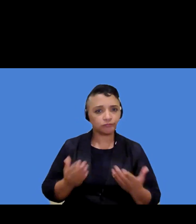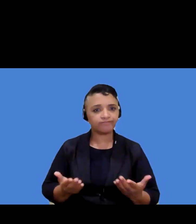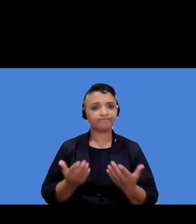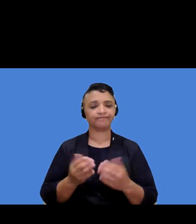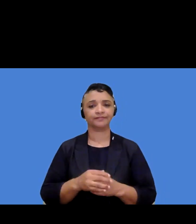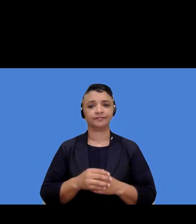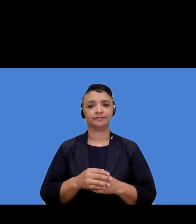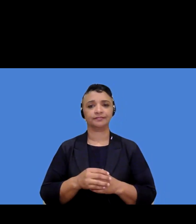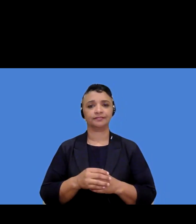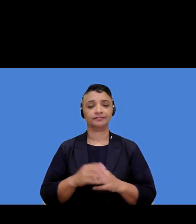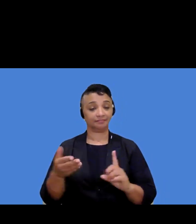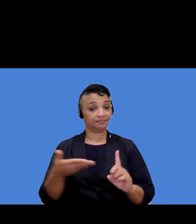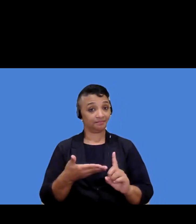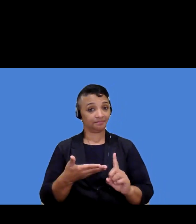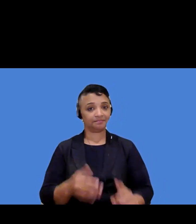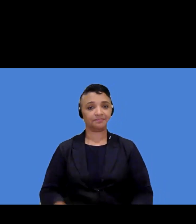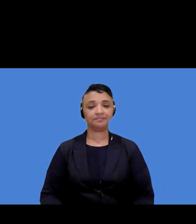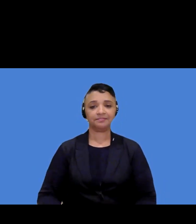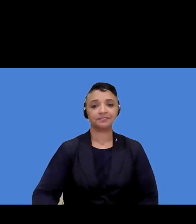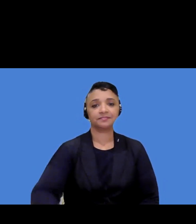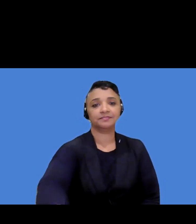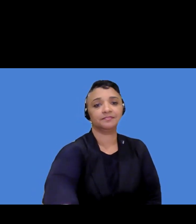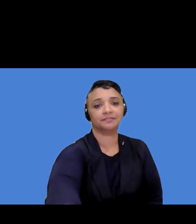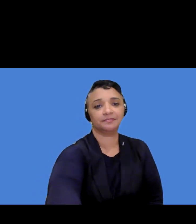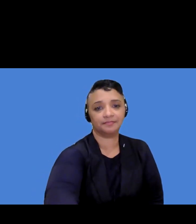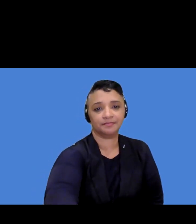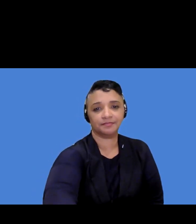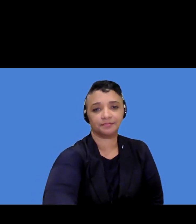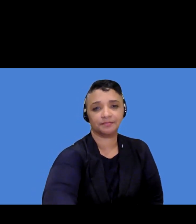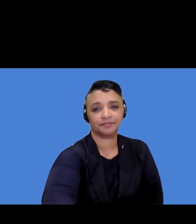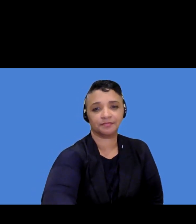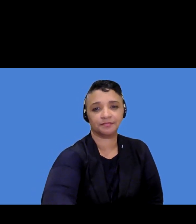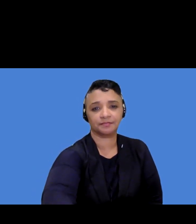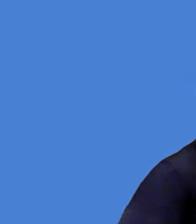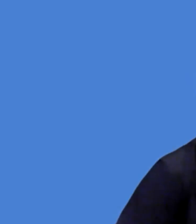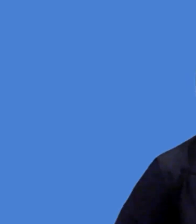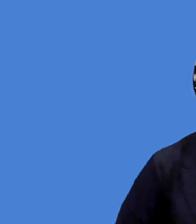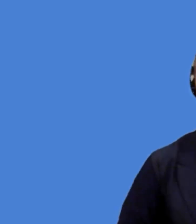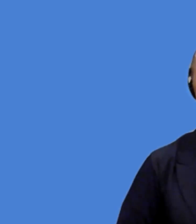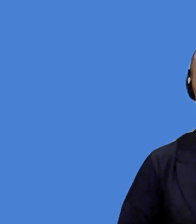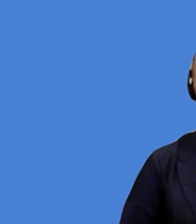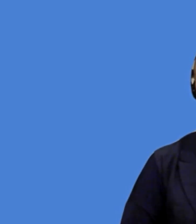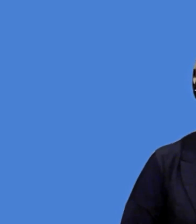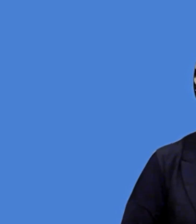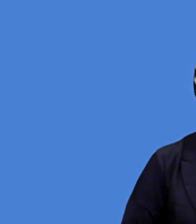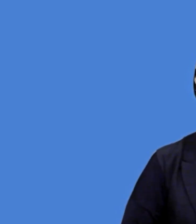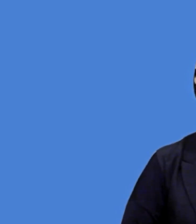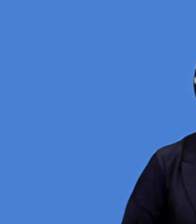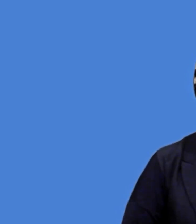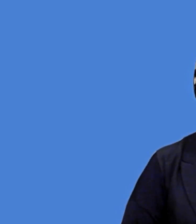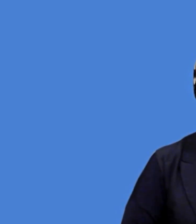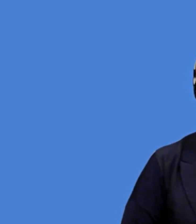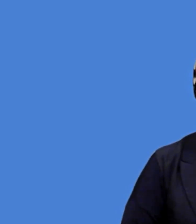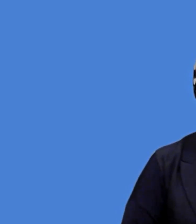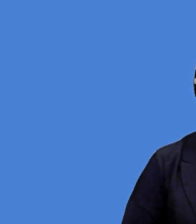Acharya ji, over to you. Okay, thank you, guys. Namaste to